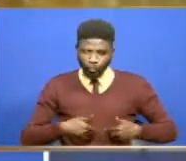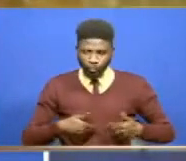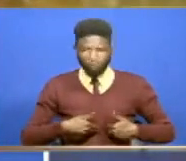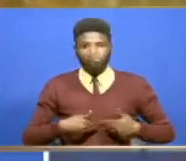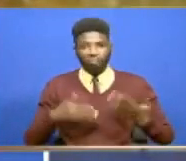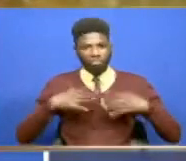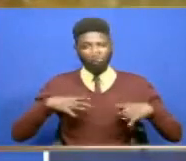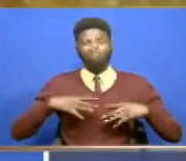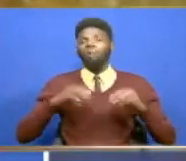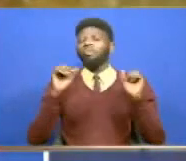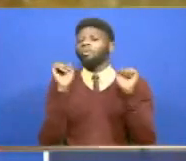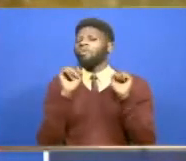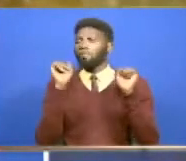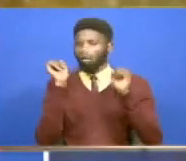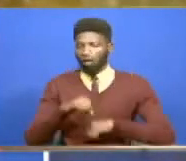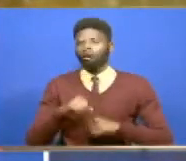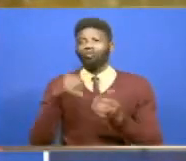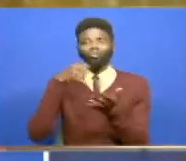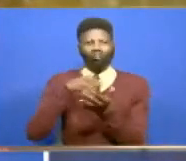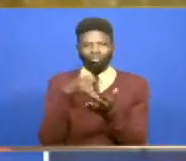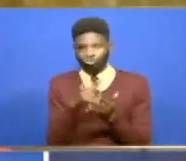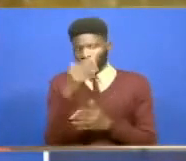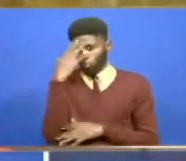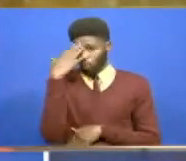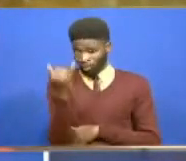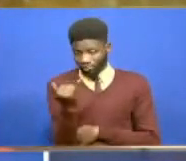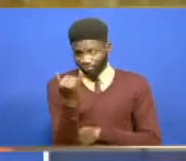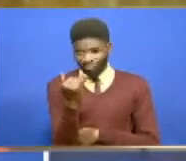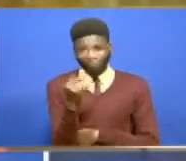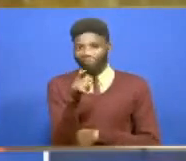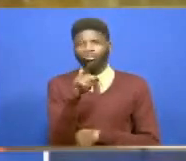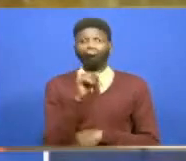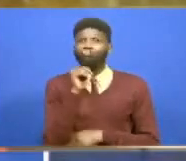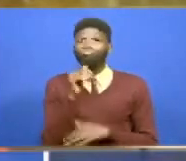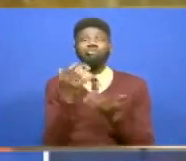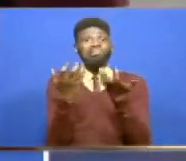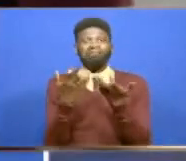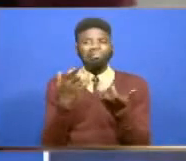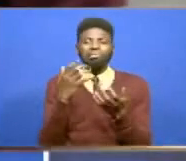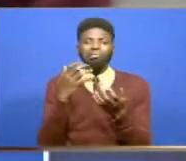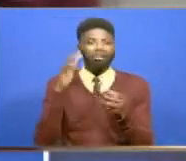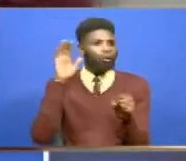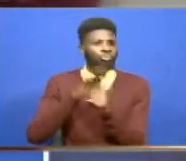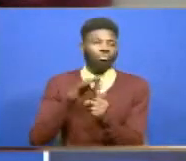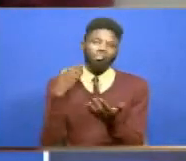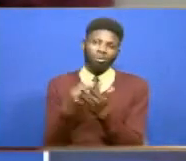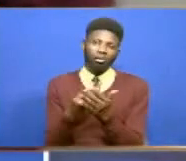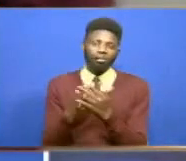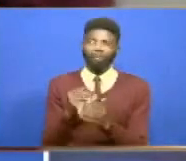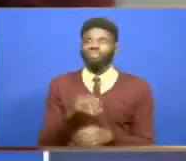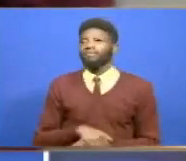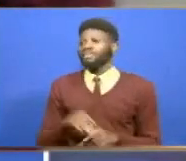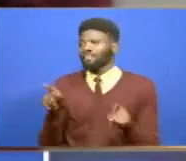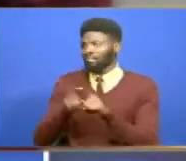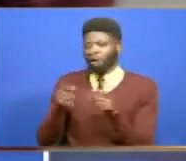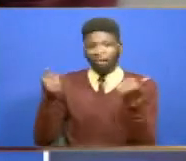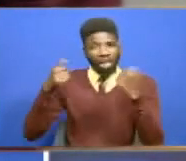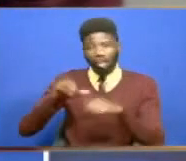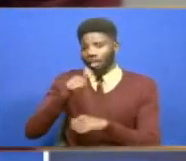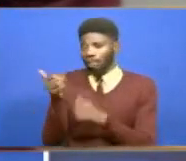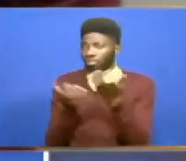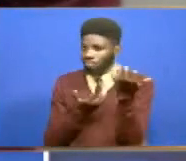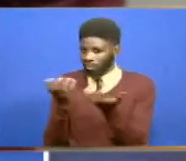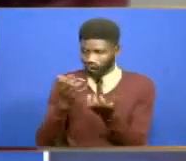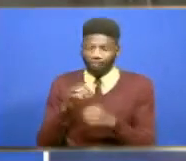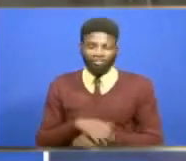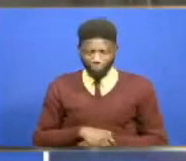the youth can engage in, because it doesn't require a lot of capital. But as with any other business, Njuguna says